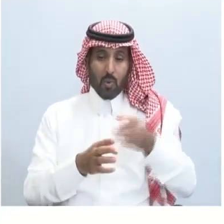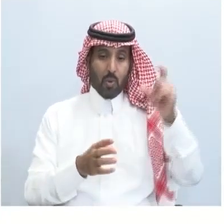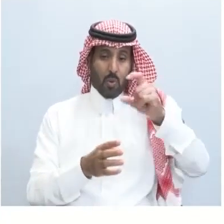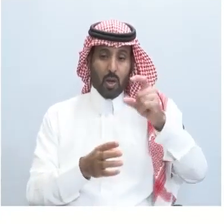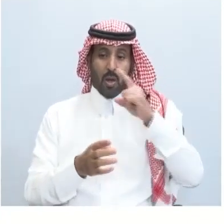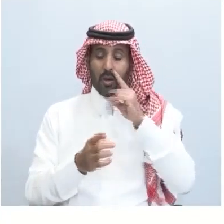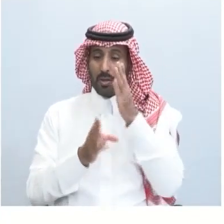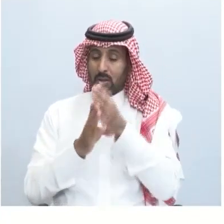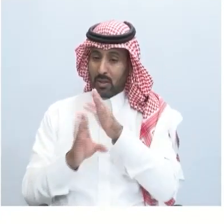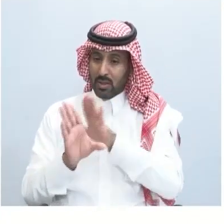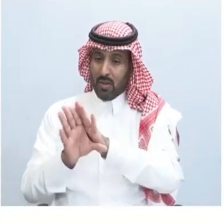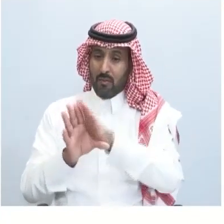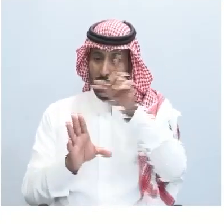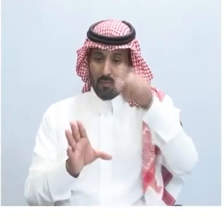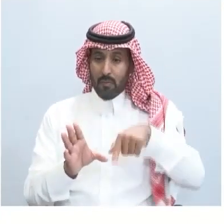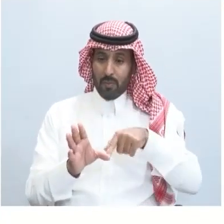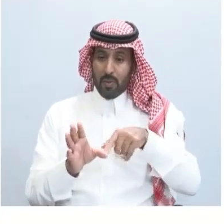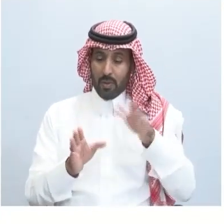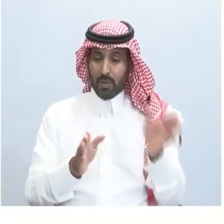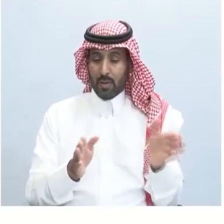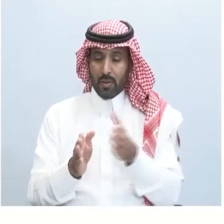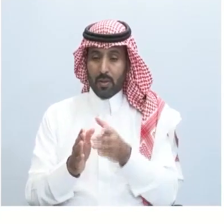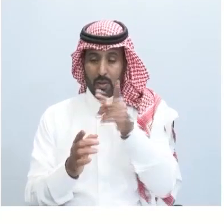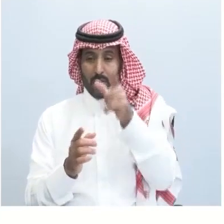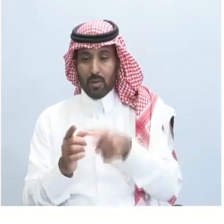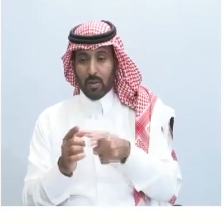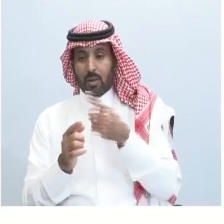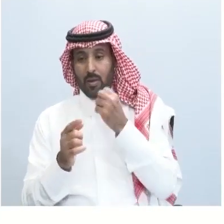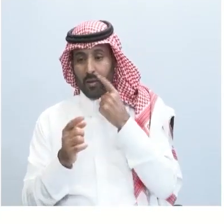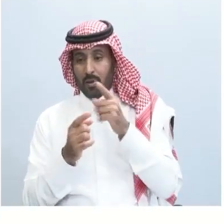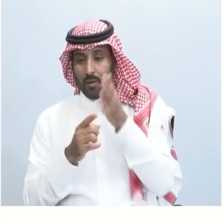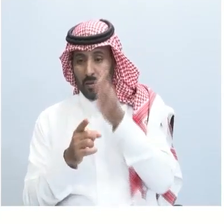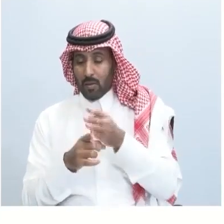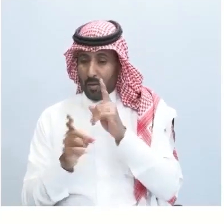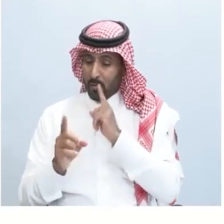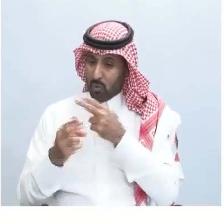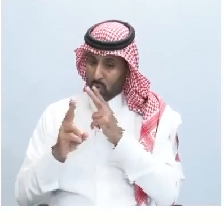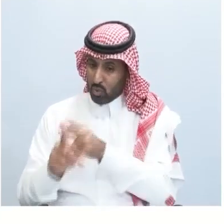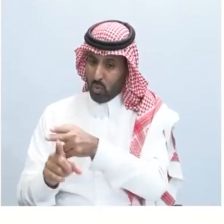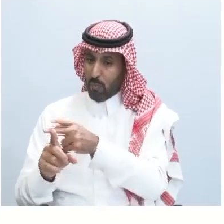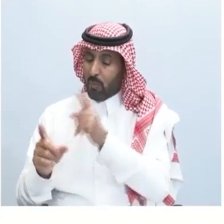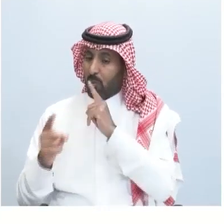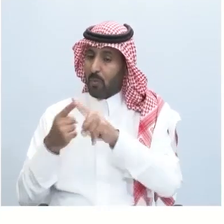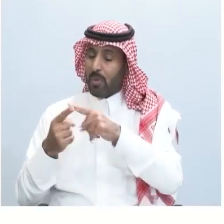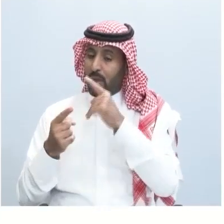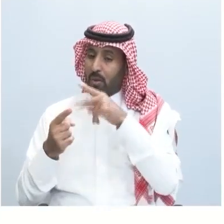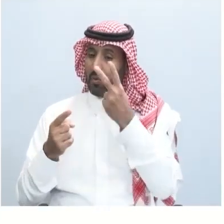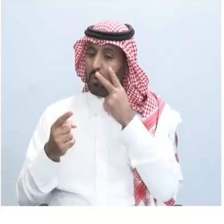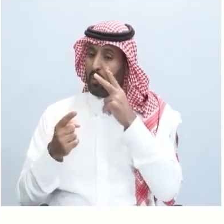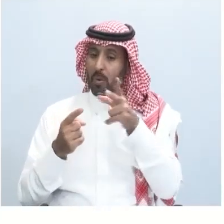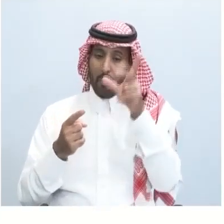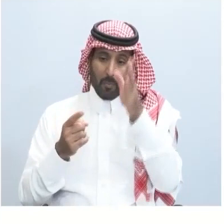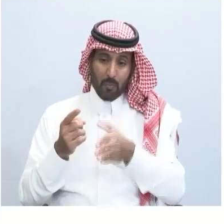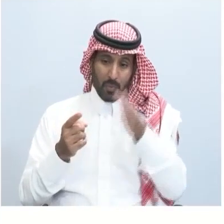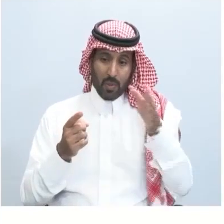its defending zone. The area behind the opponent's blue line is the attacking zone, and the area between the two blue lines is